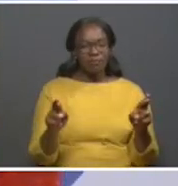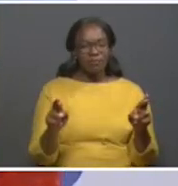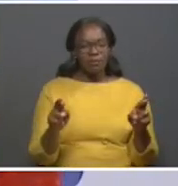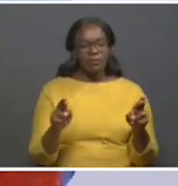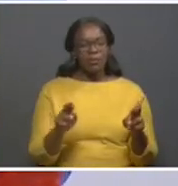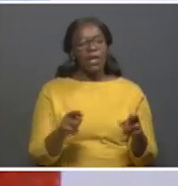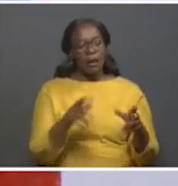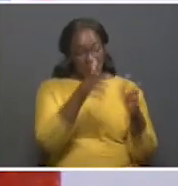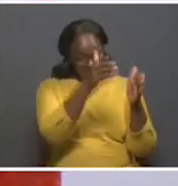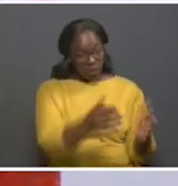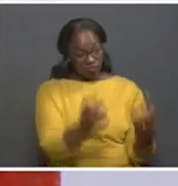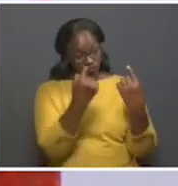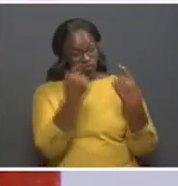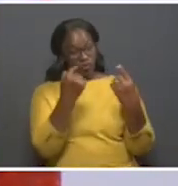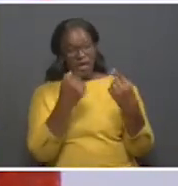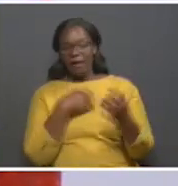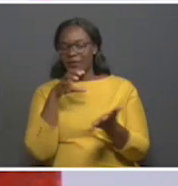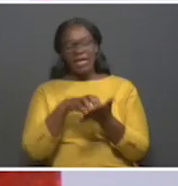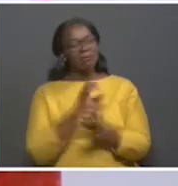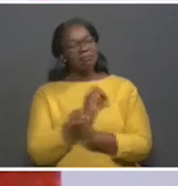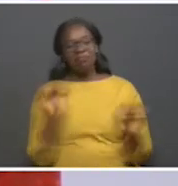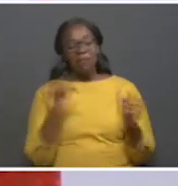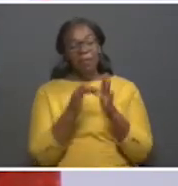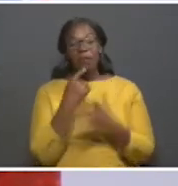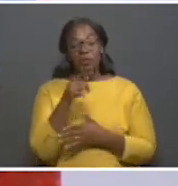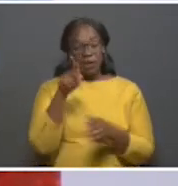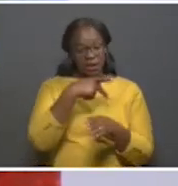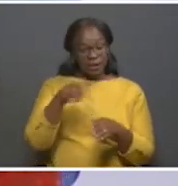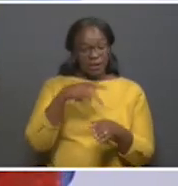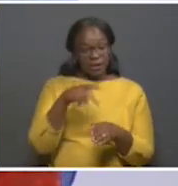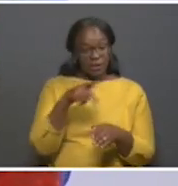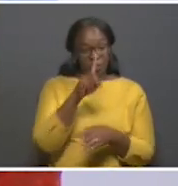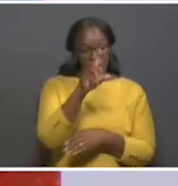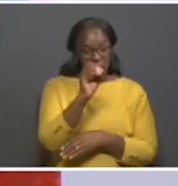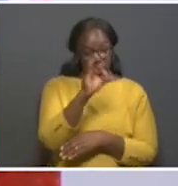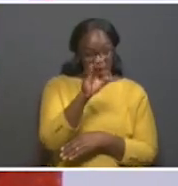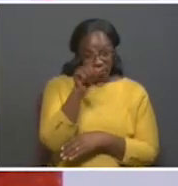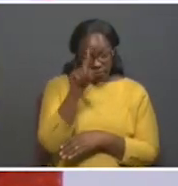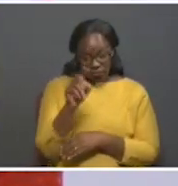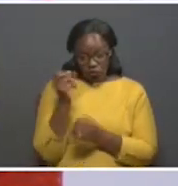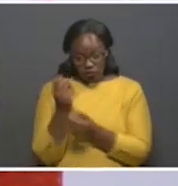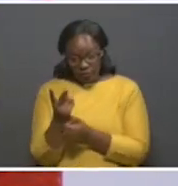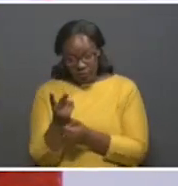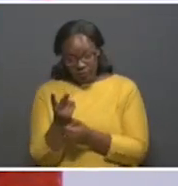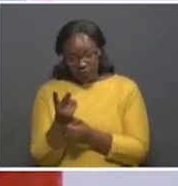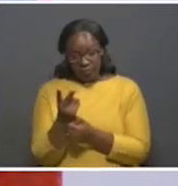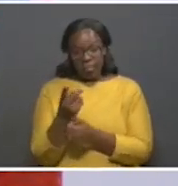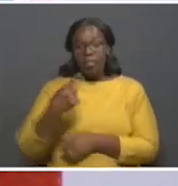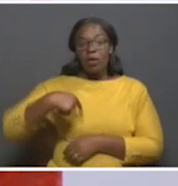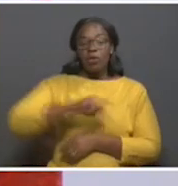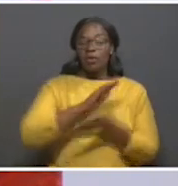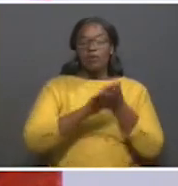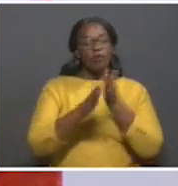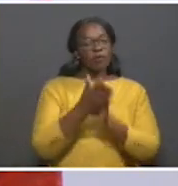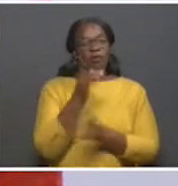accuser has no case against us. The Bible says in Psalm 103 verse 12 that we are forgiven from